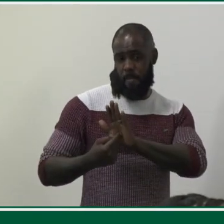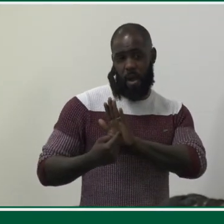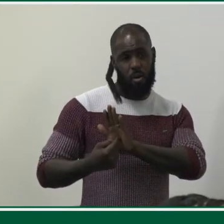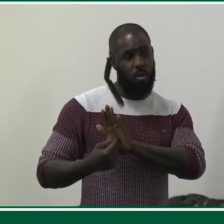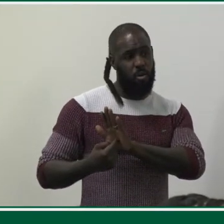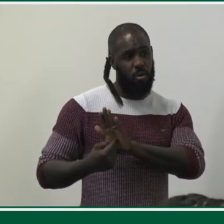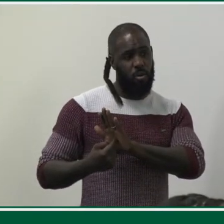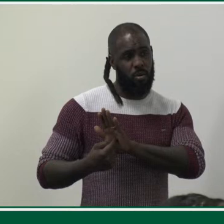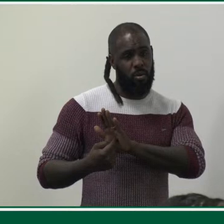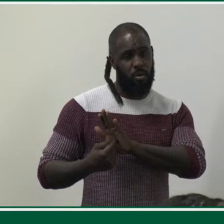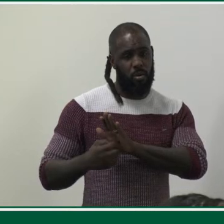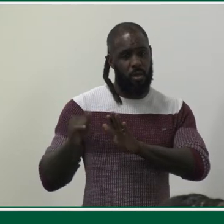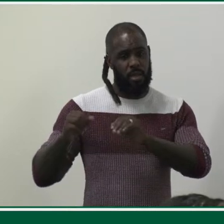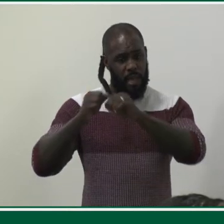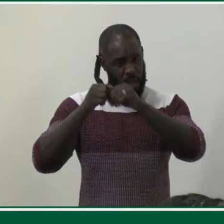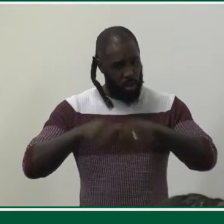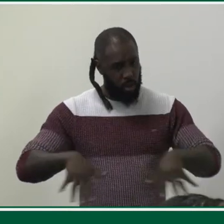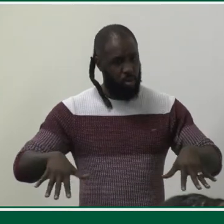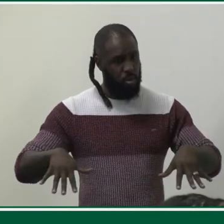replicated